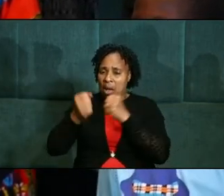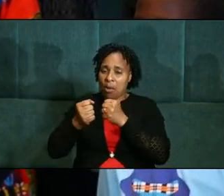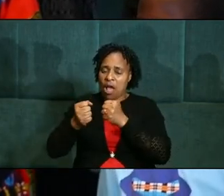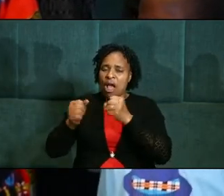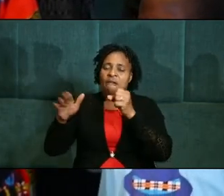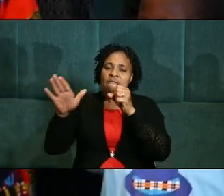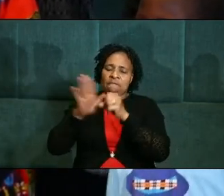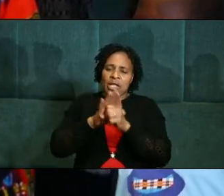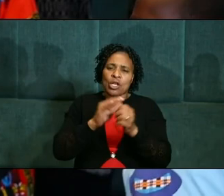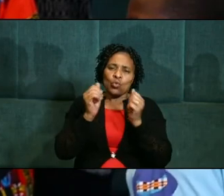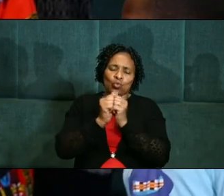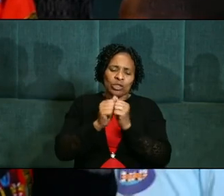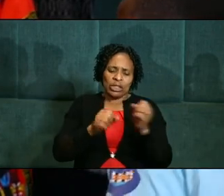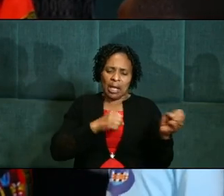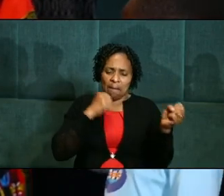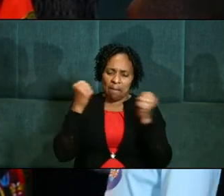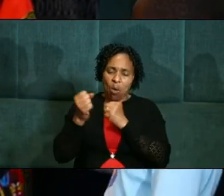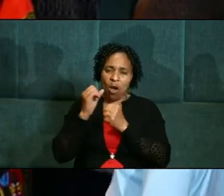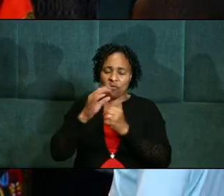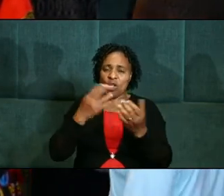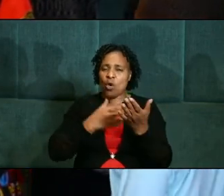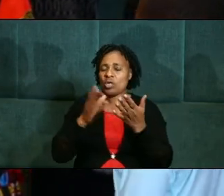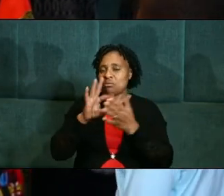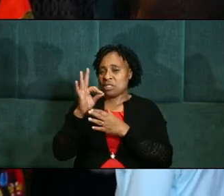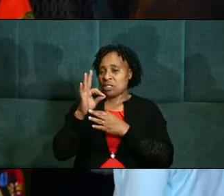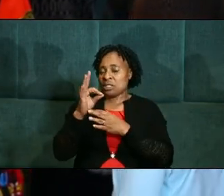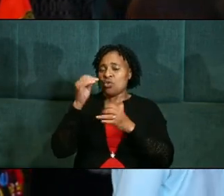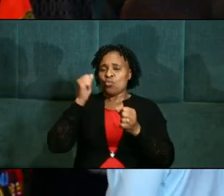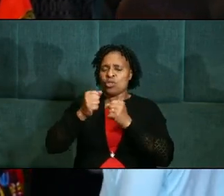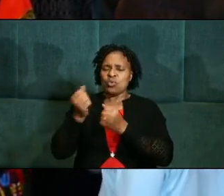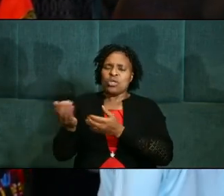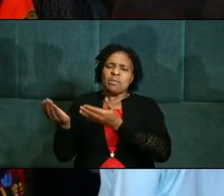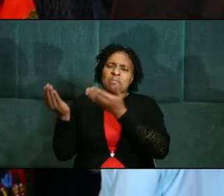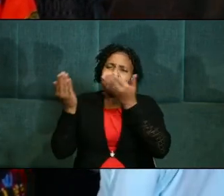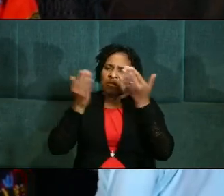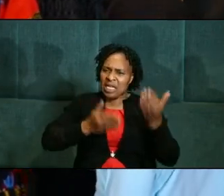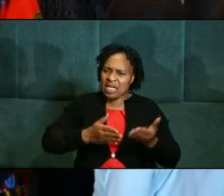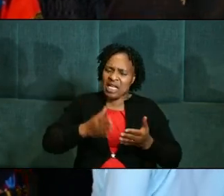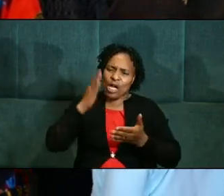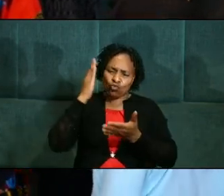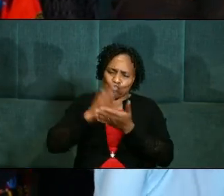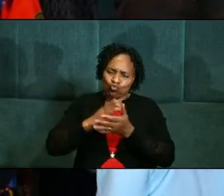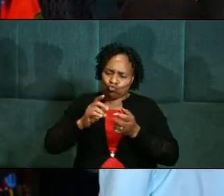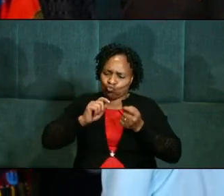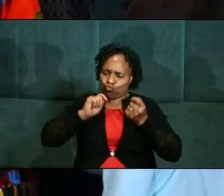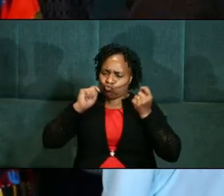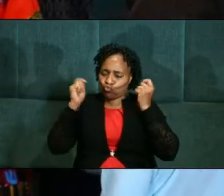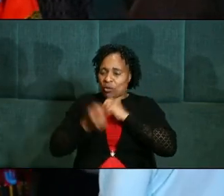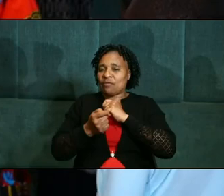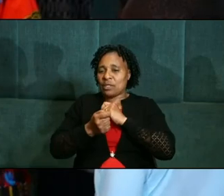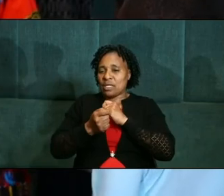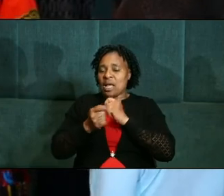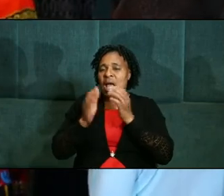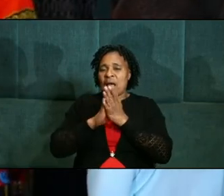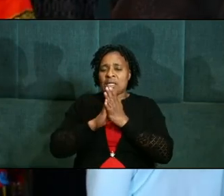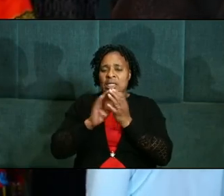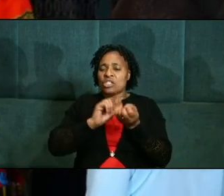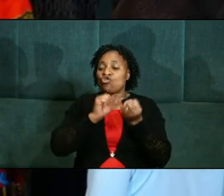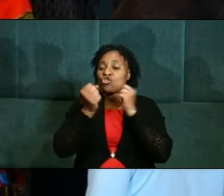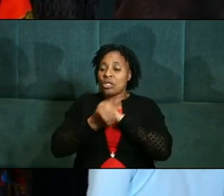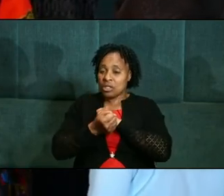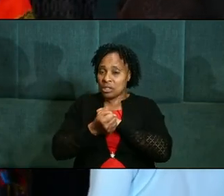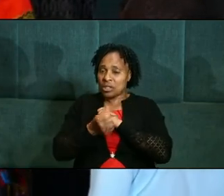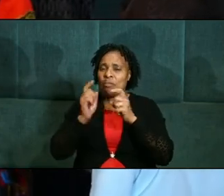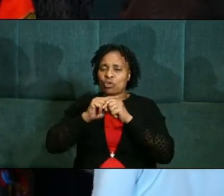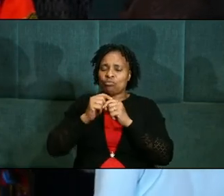each one of them with the power of the Holy Ghost. Yes. That can bring a true transformation and a true change that, Lord,